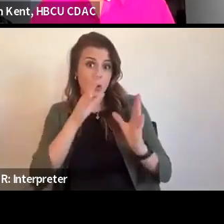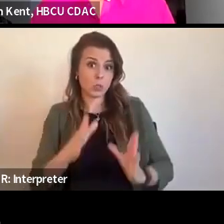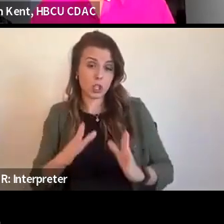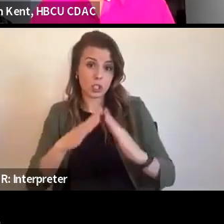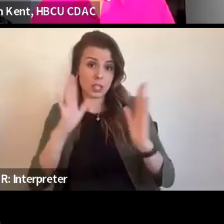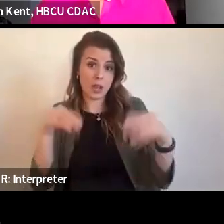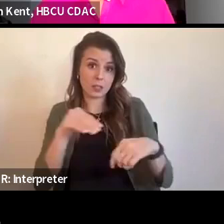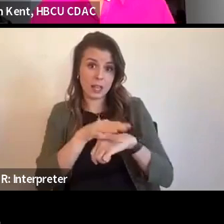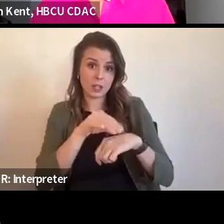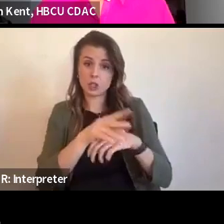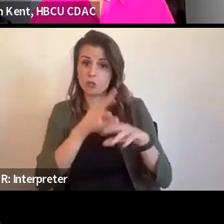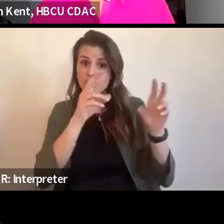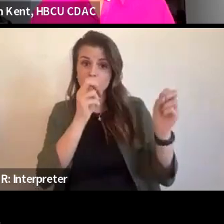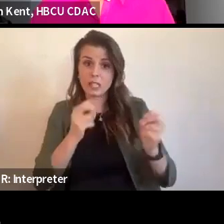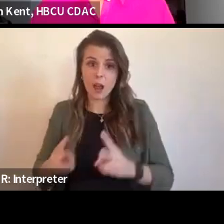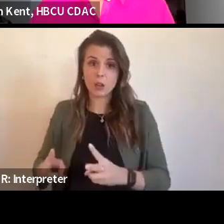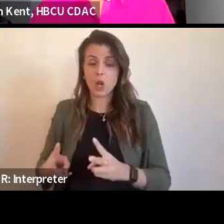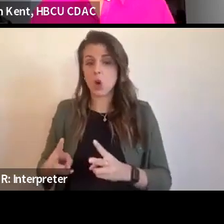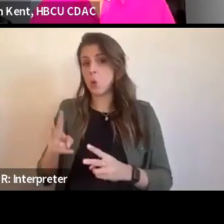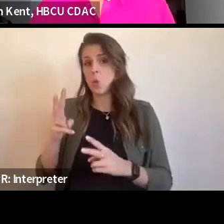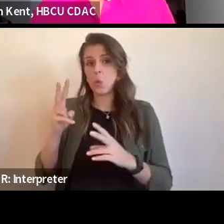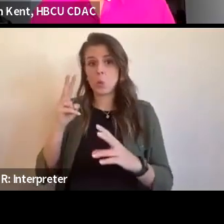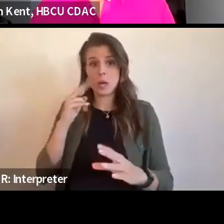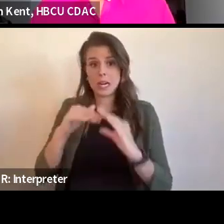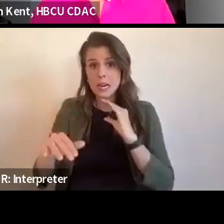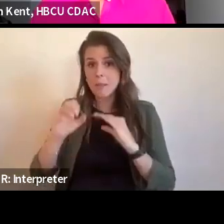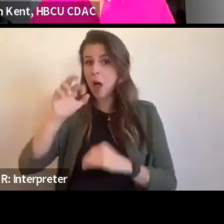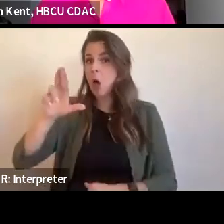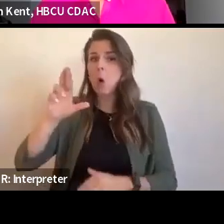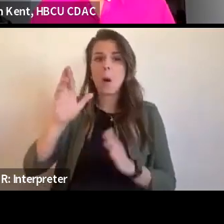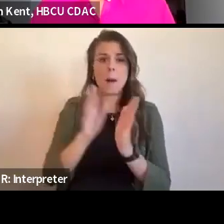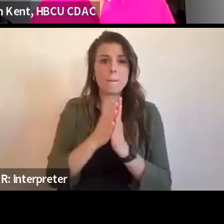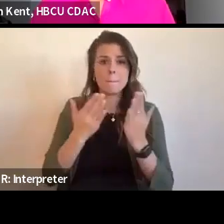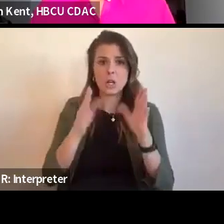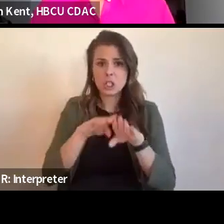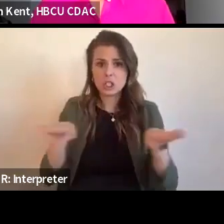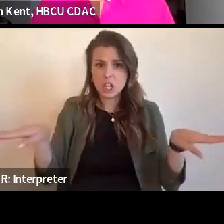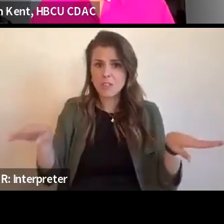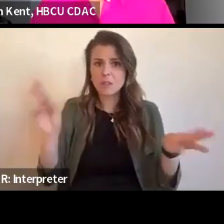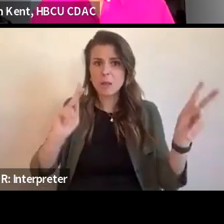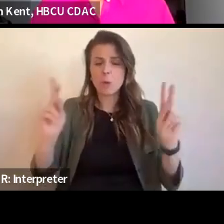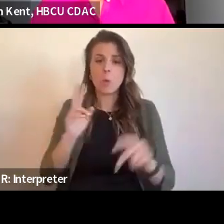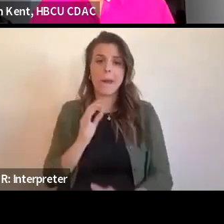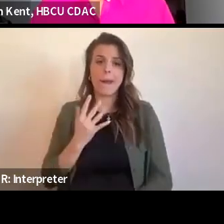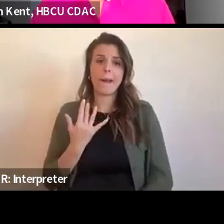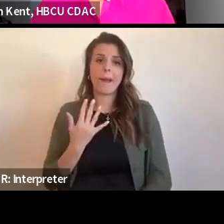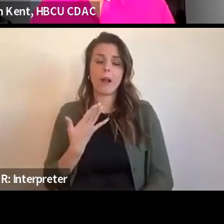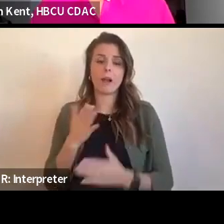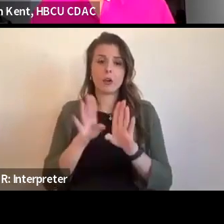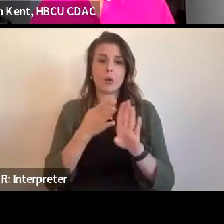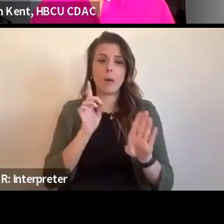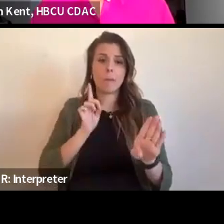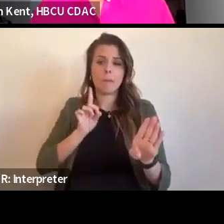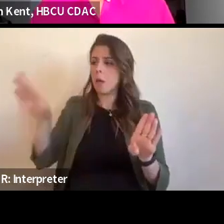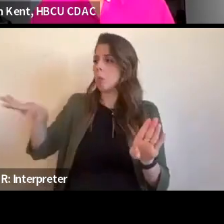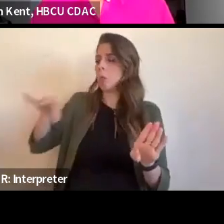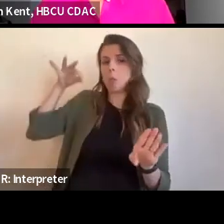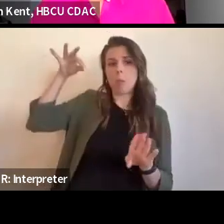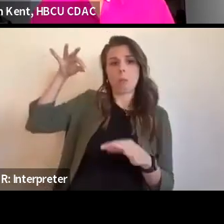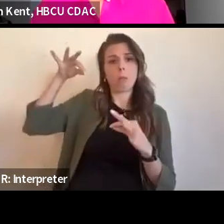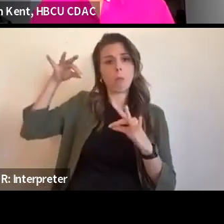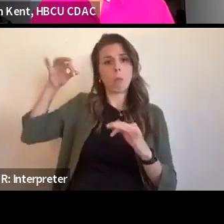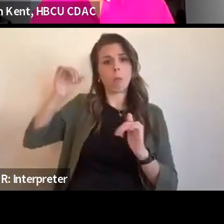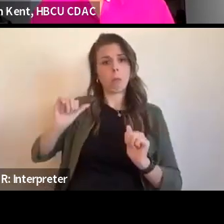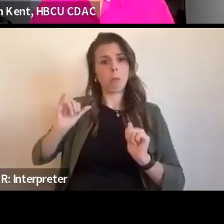email or out on your bookshelves. So whoever is waiting for you can, pick them up. Banks have been using them a lot. As a